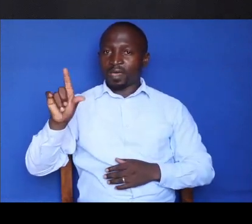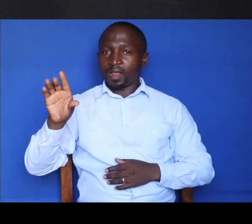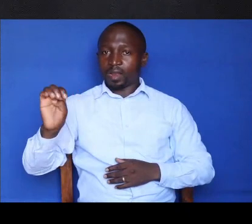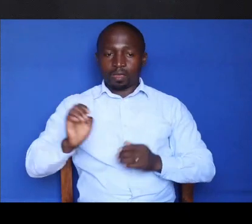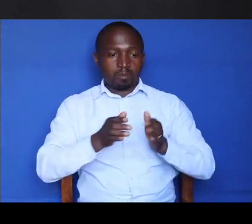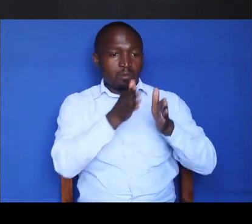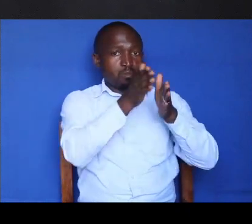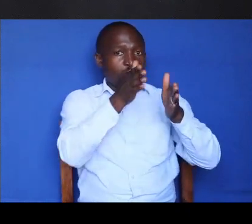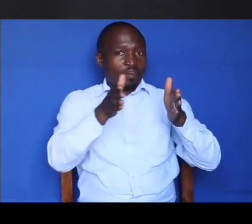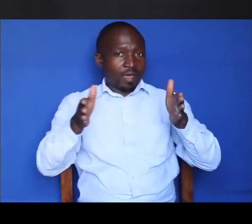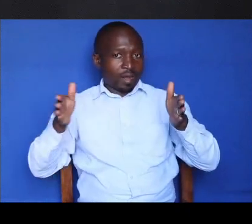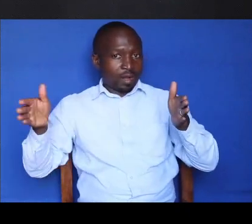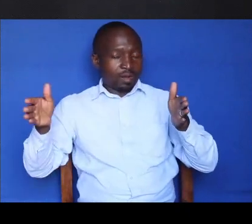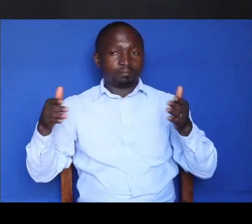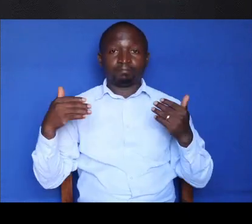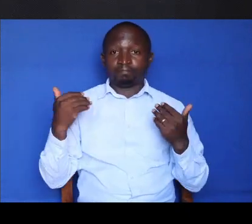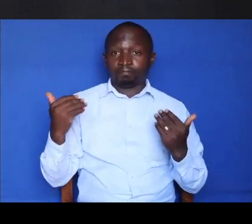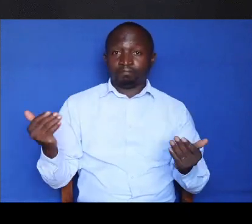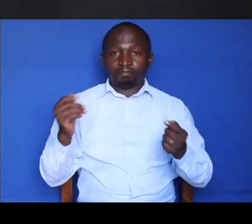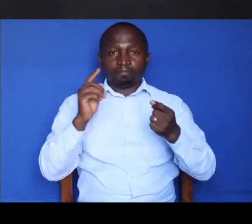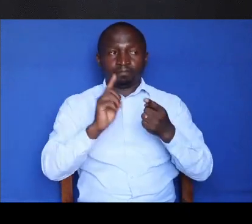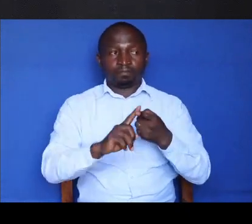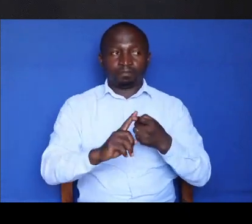Yes, it is before